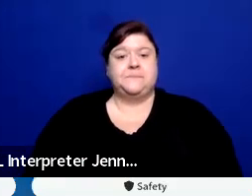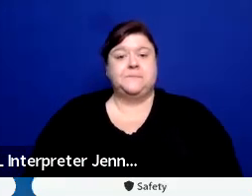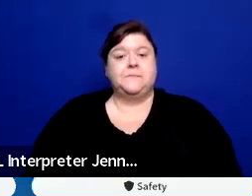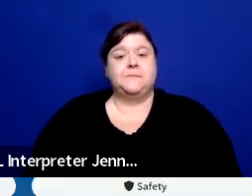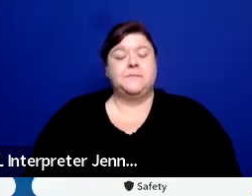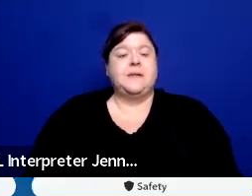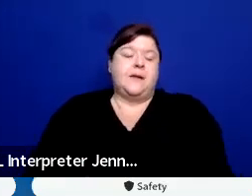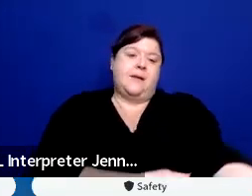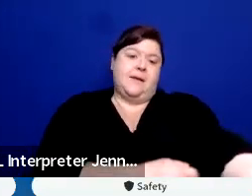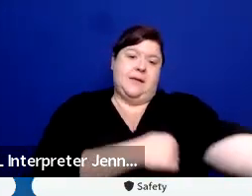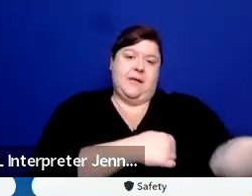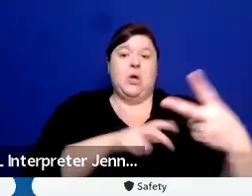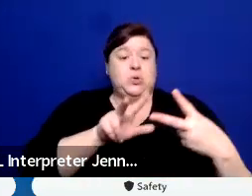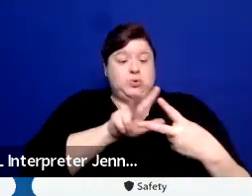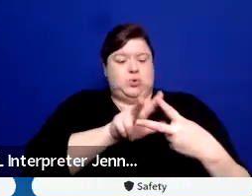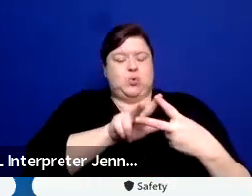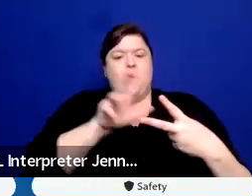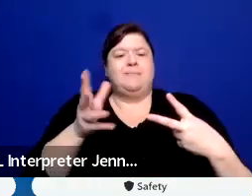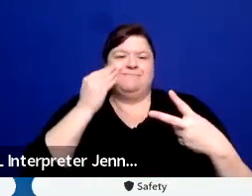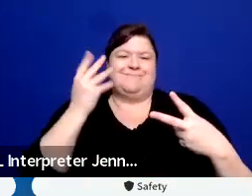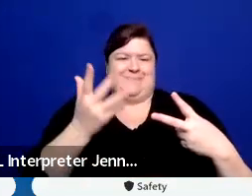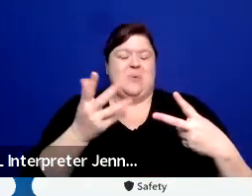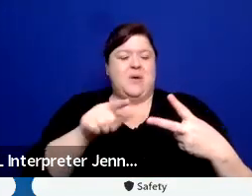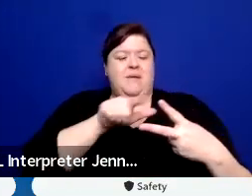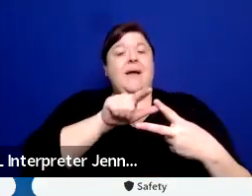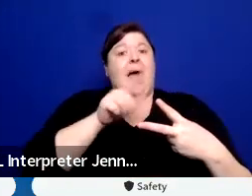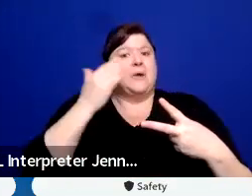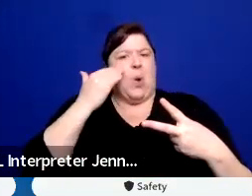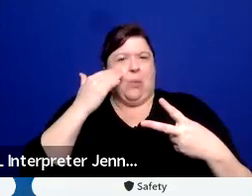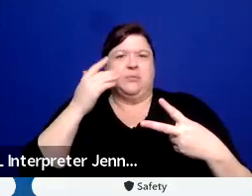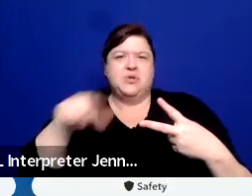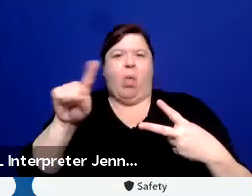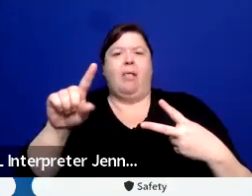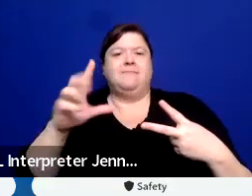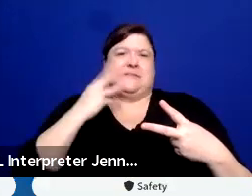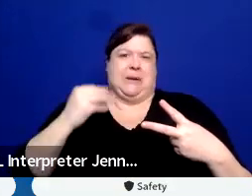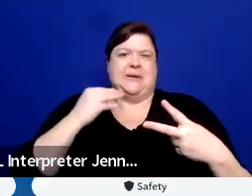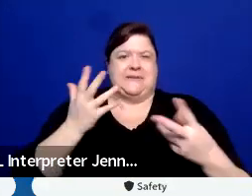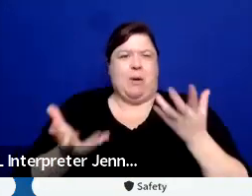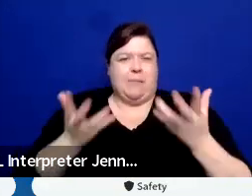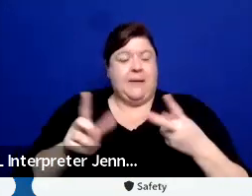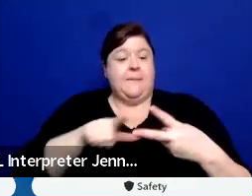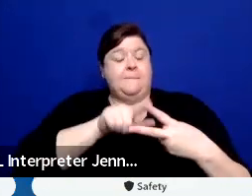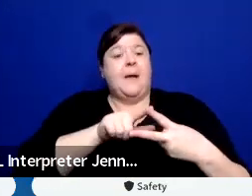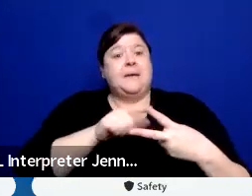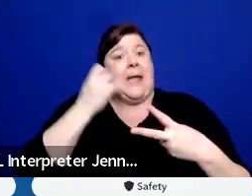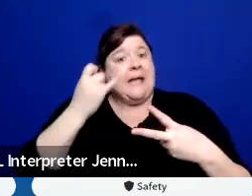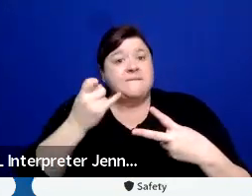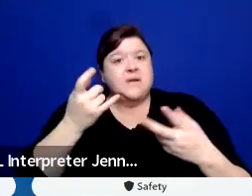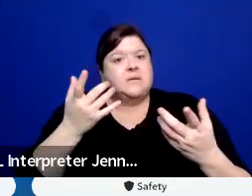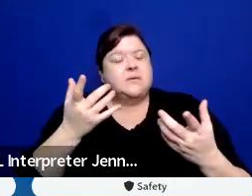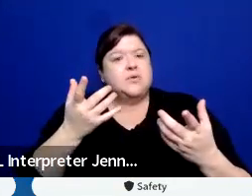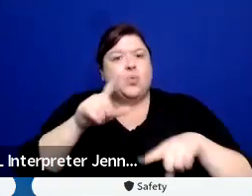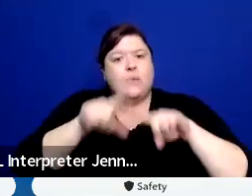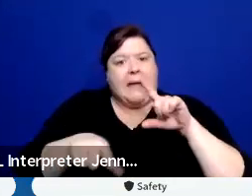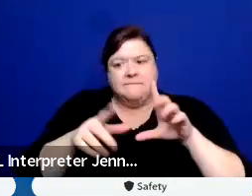And just 2 sites, I'm sure many of you are very familiar with these, but if anyone in your program is having trouble locating where they can